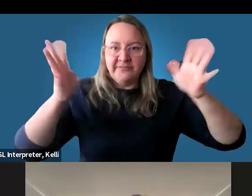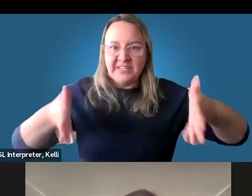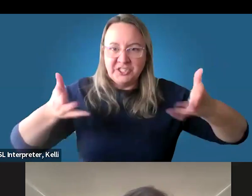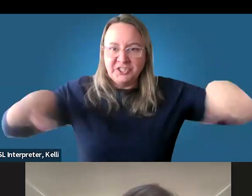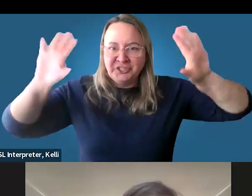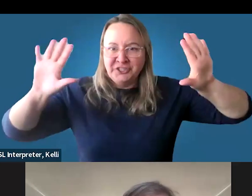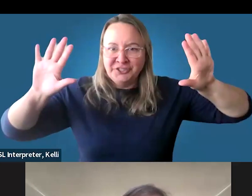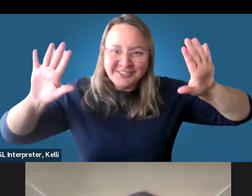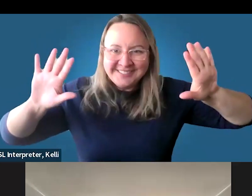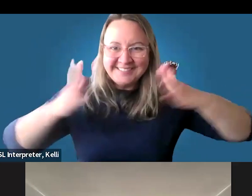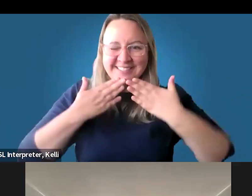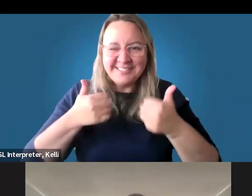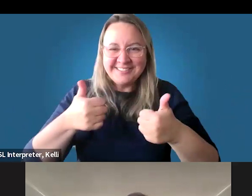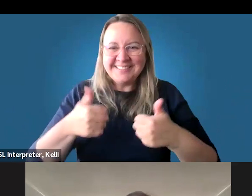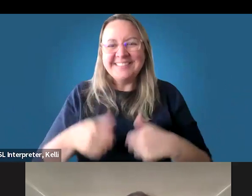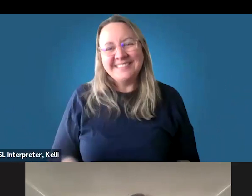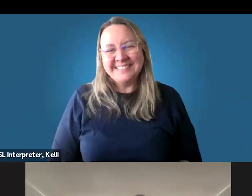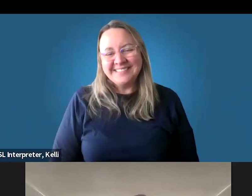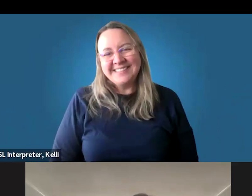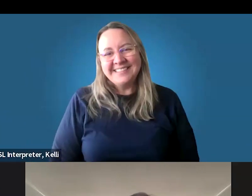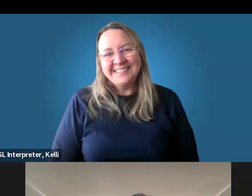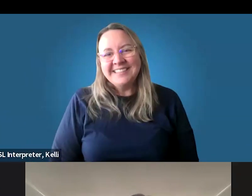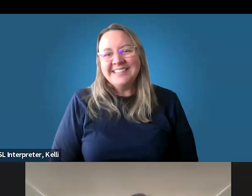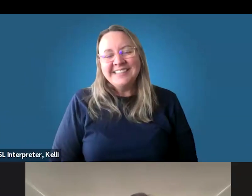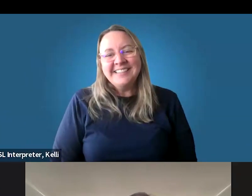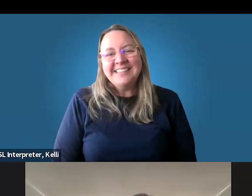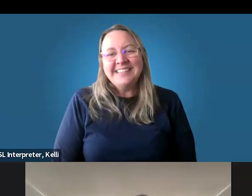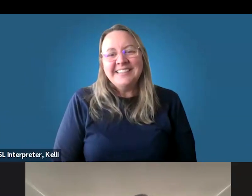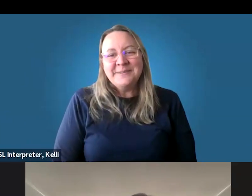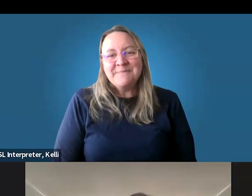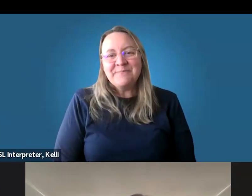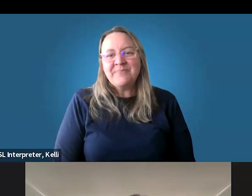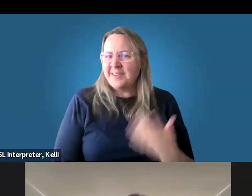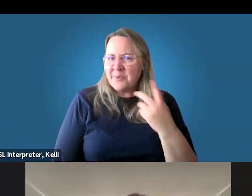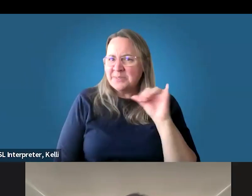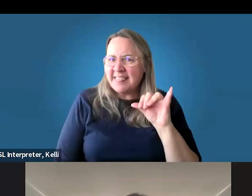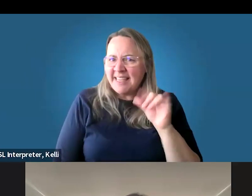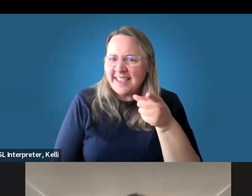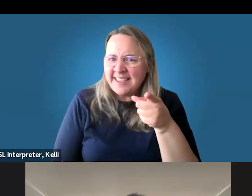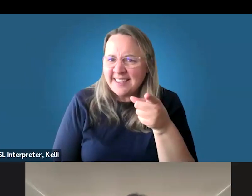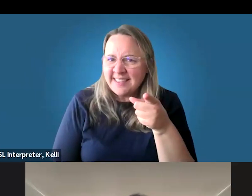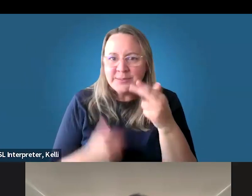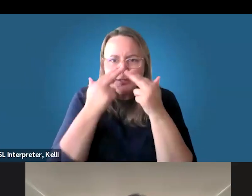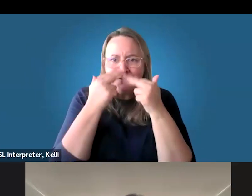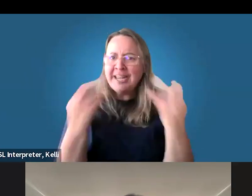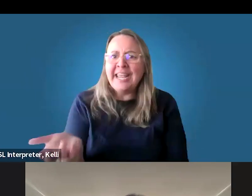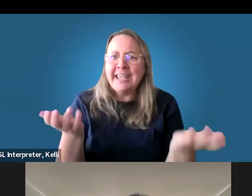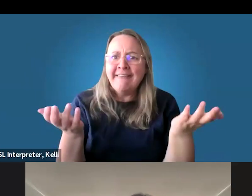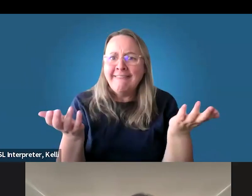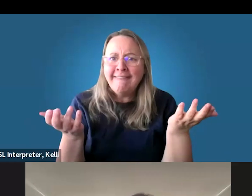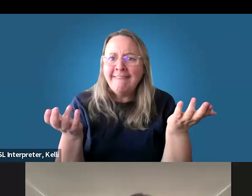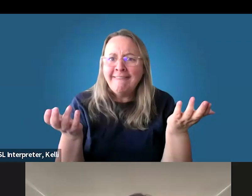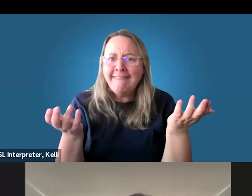Very good. Great job. Folks watching, what was that like? Y'all made this too funny. So you're